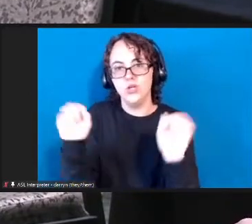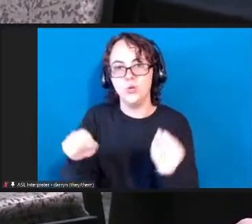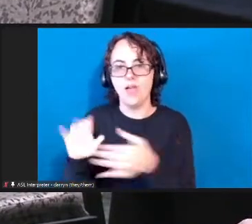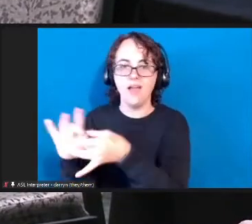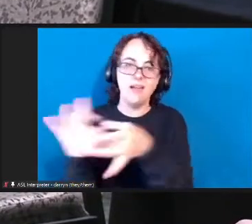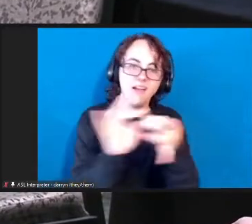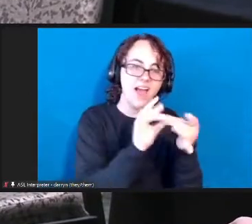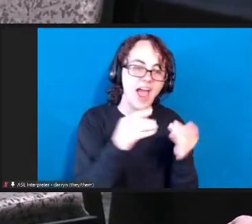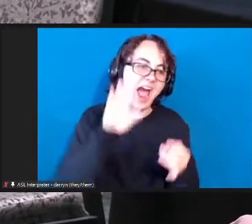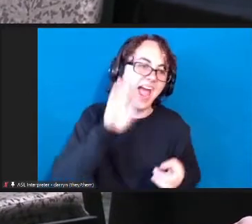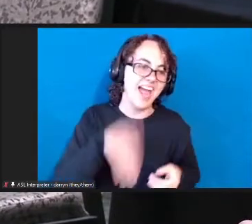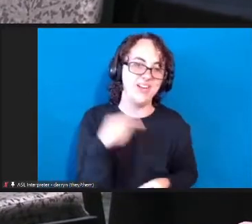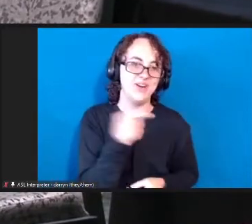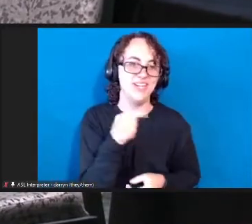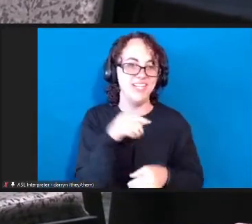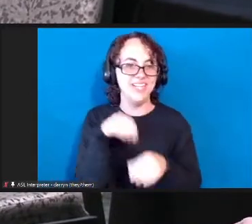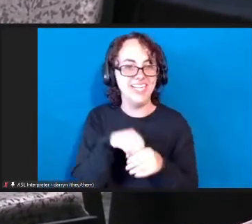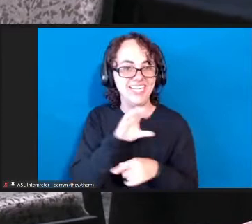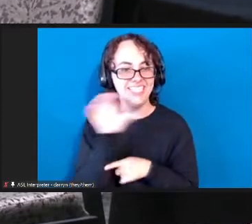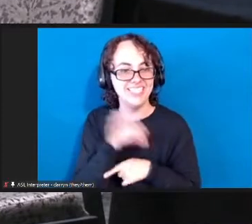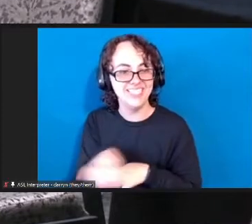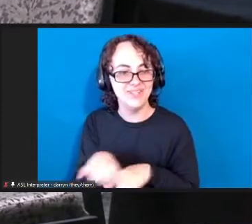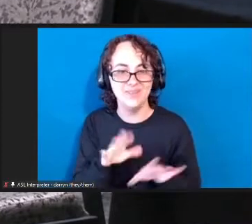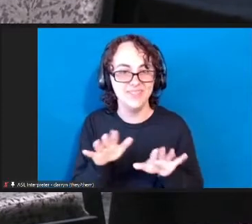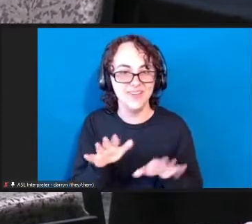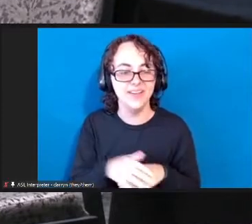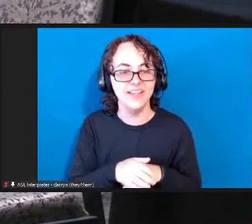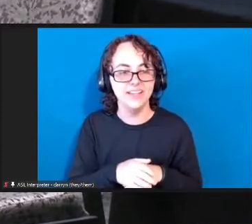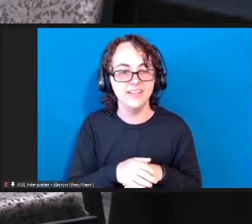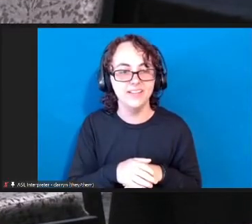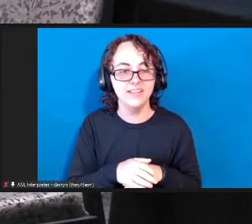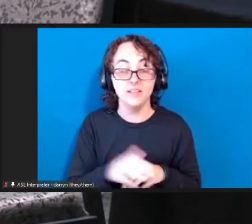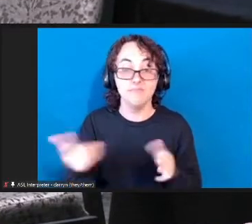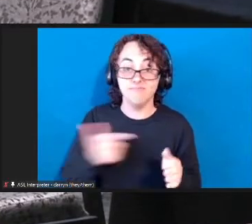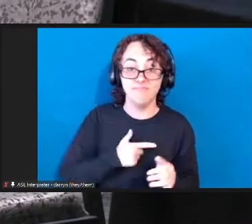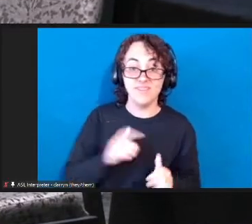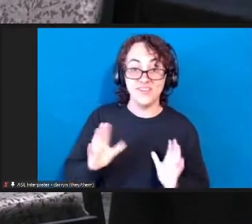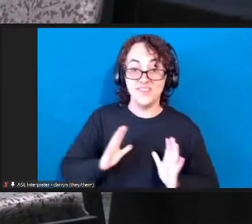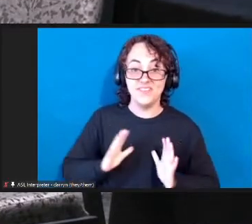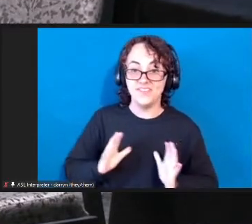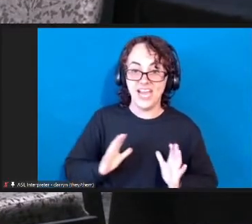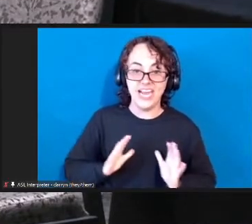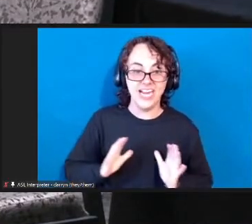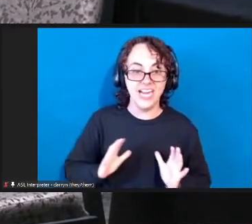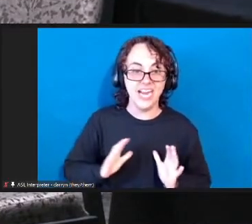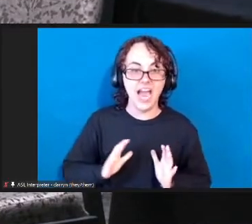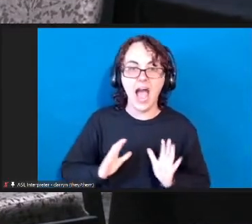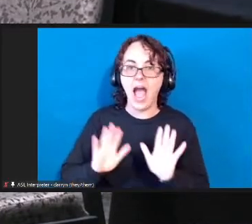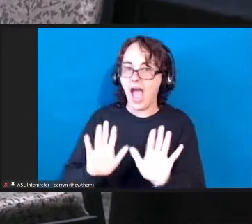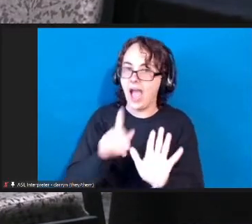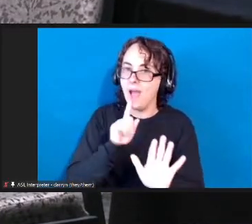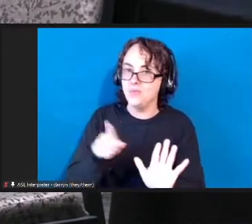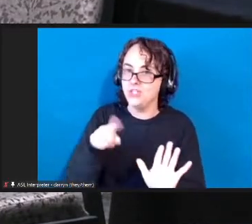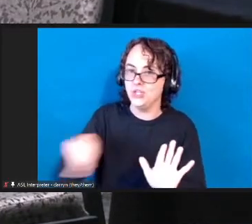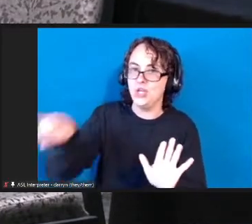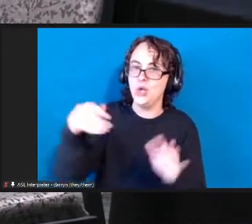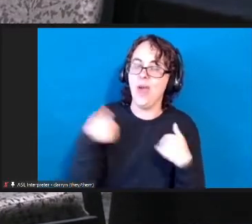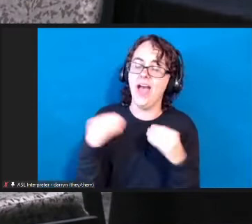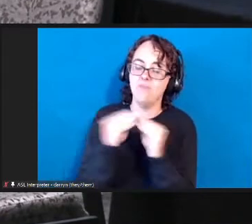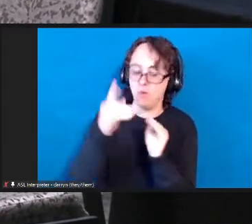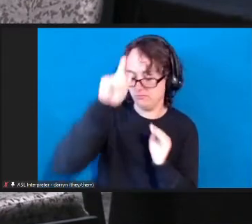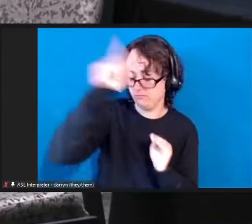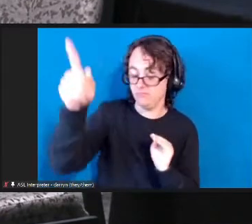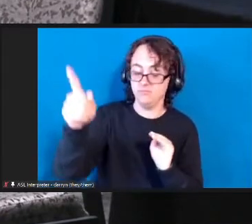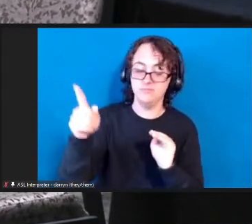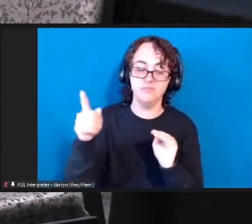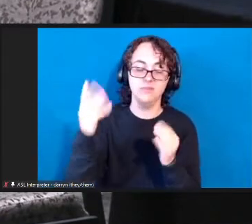so. Yeah. Oh, sure. I'll kick it off. I'm sure everyone has much smarter, brilliant,